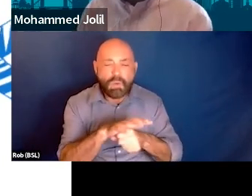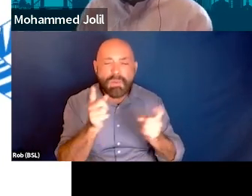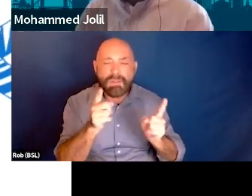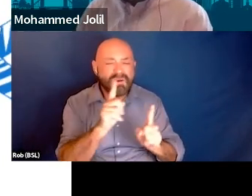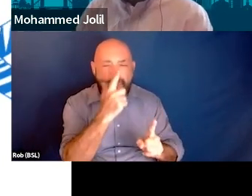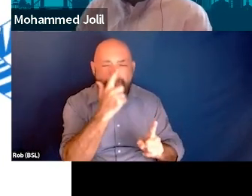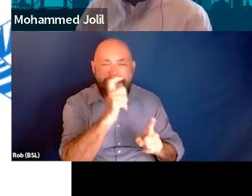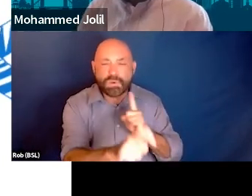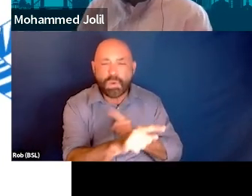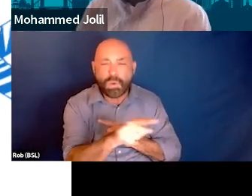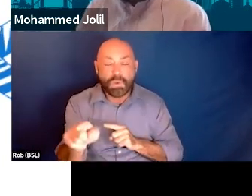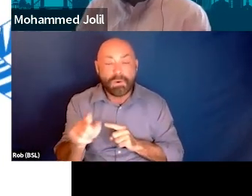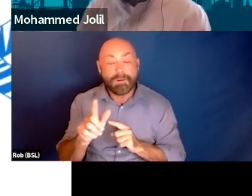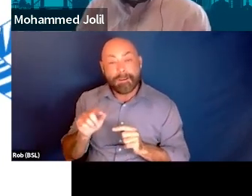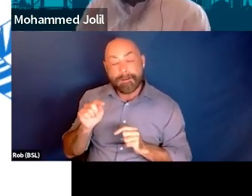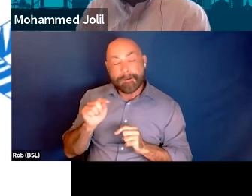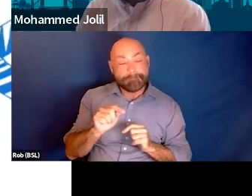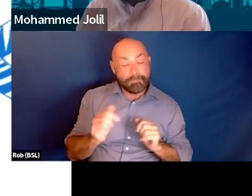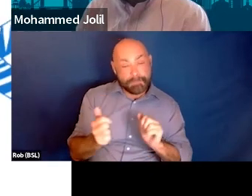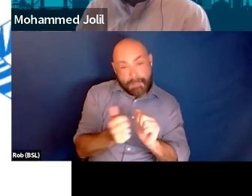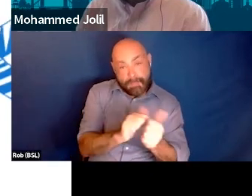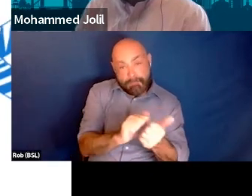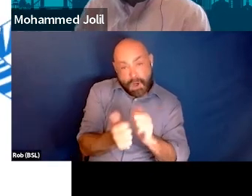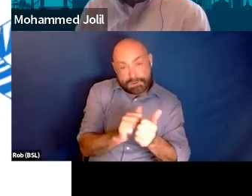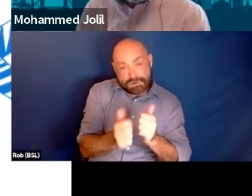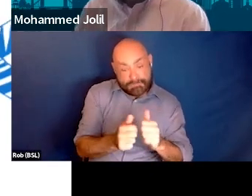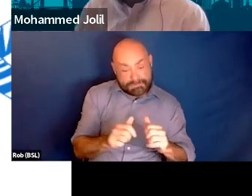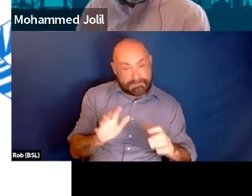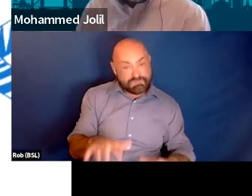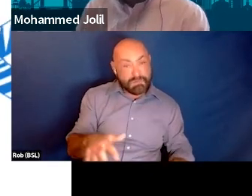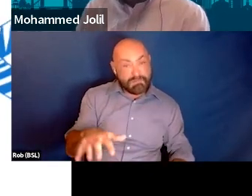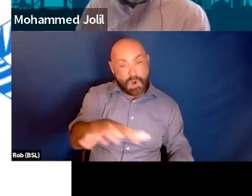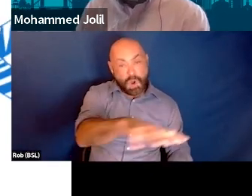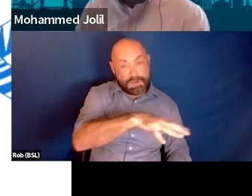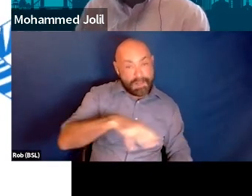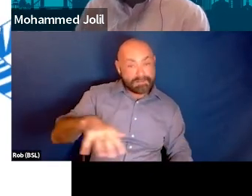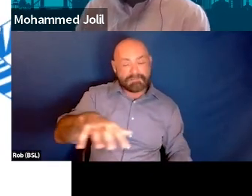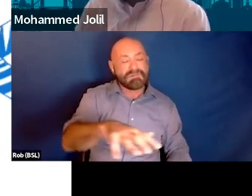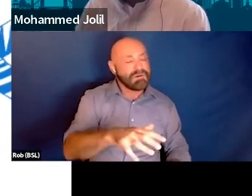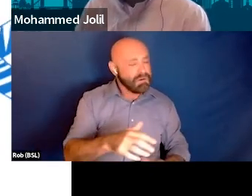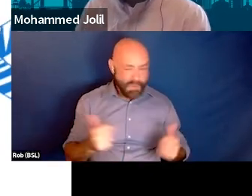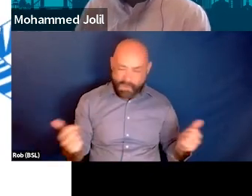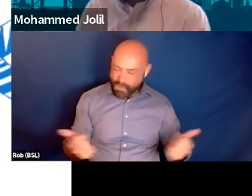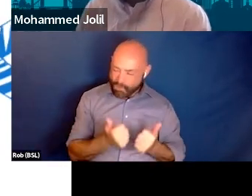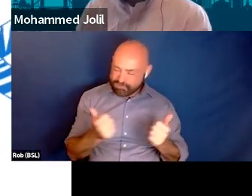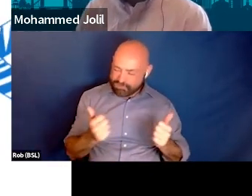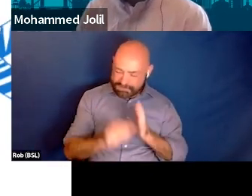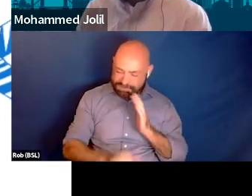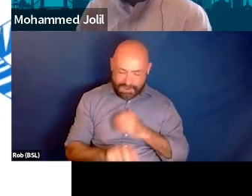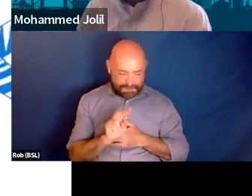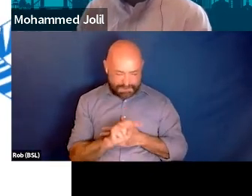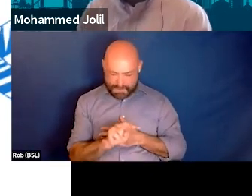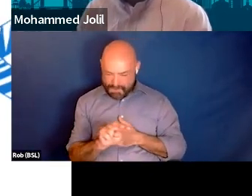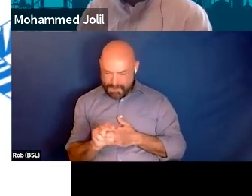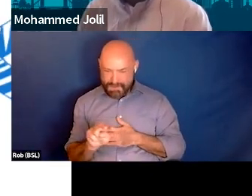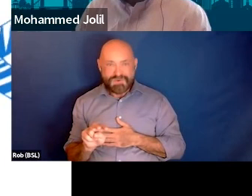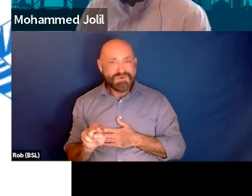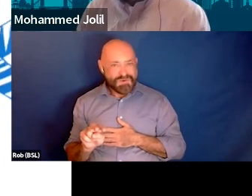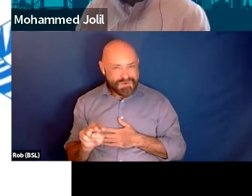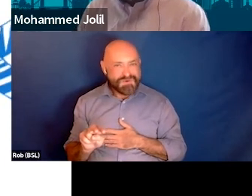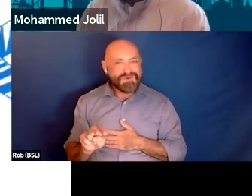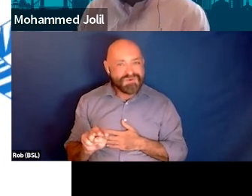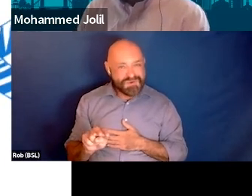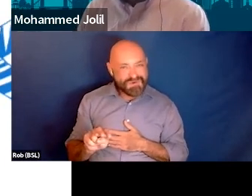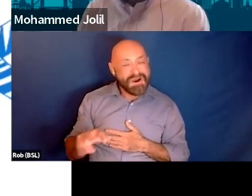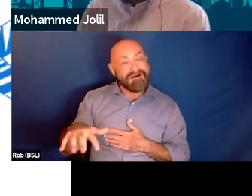The partnerships in the localities, we've already started to see is that when people when families